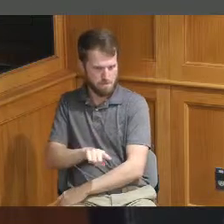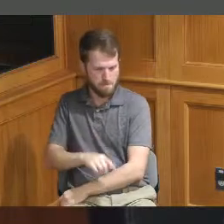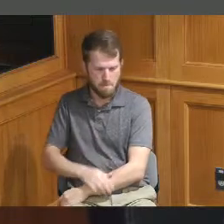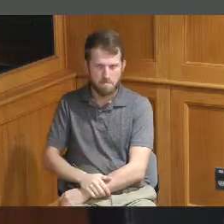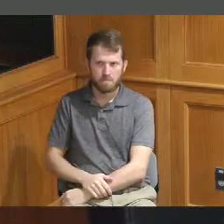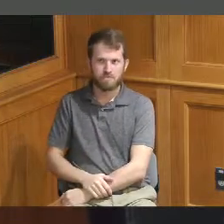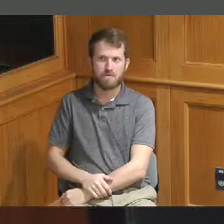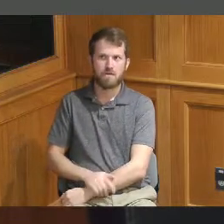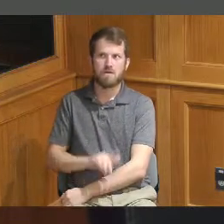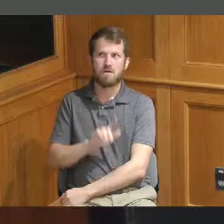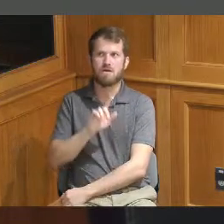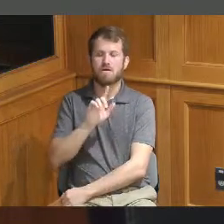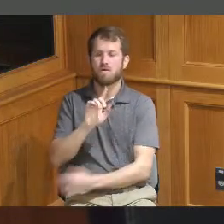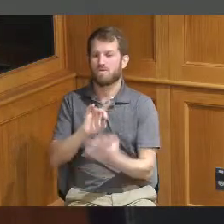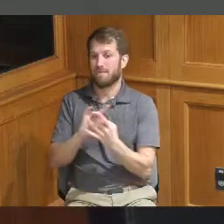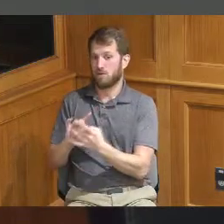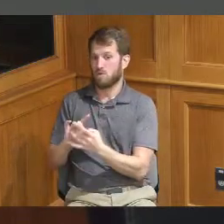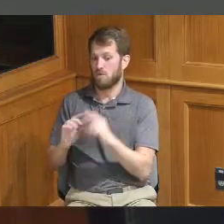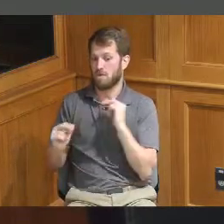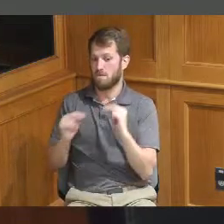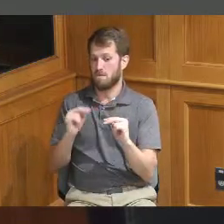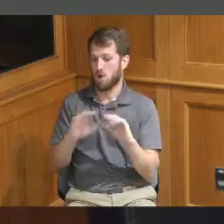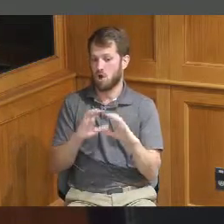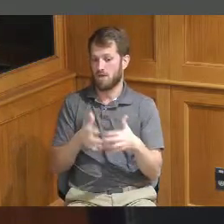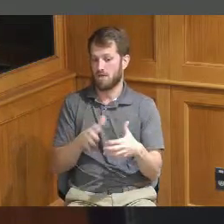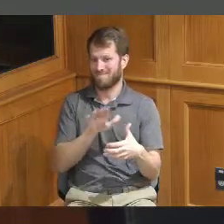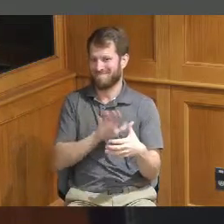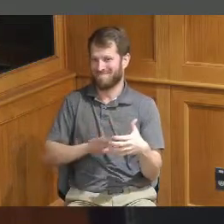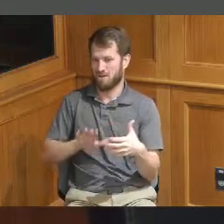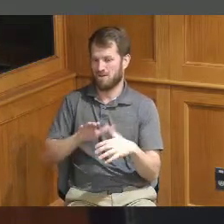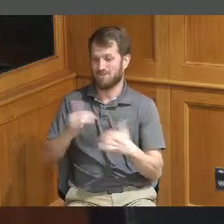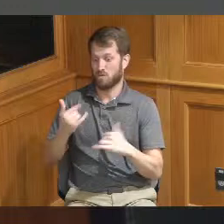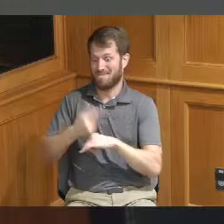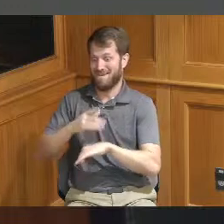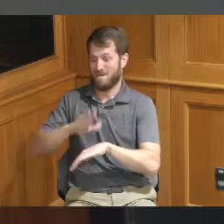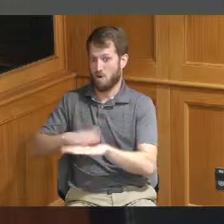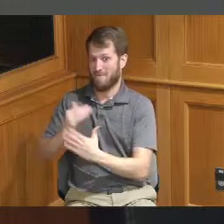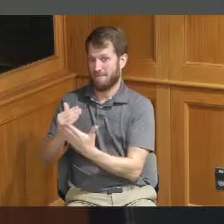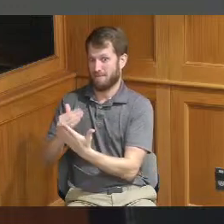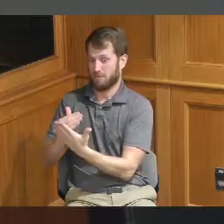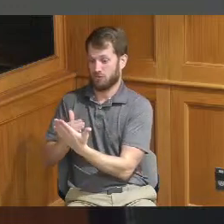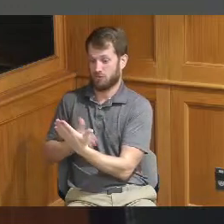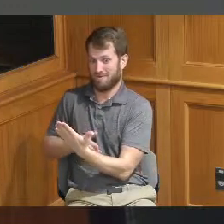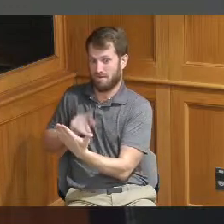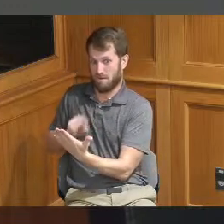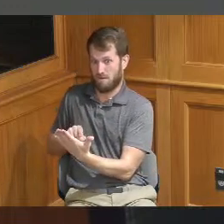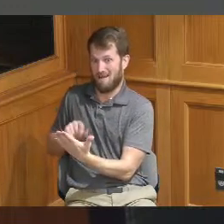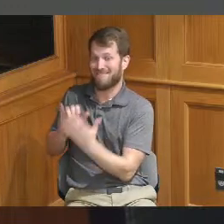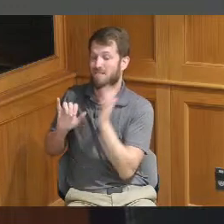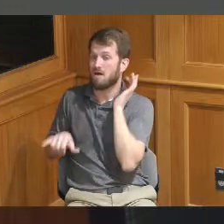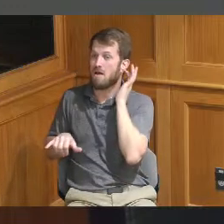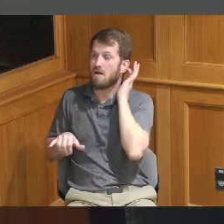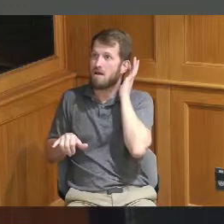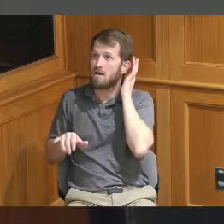the bargaining unit agreement on the agenda for today, that is a